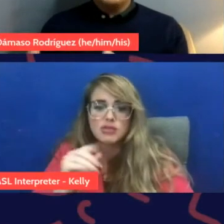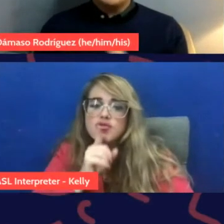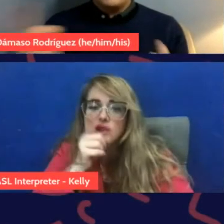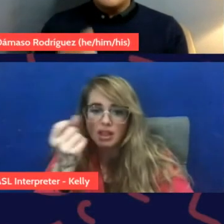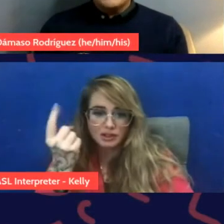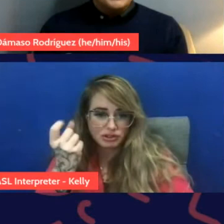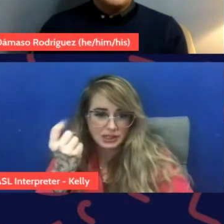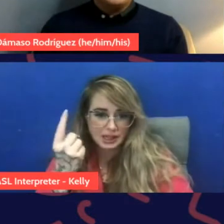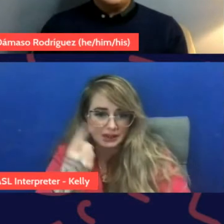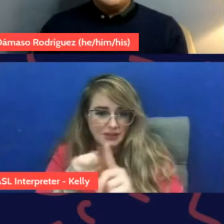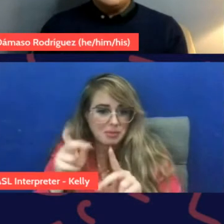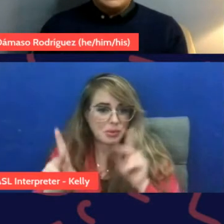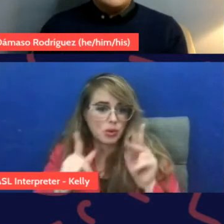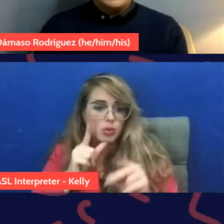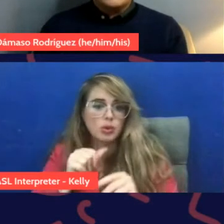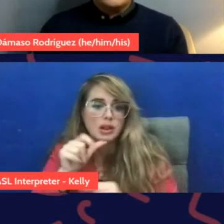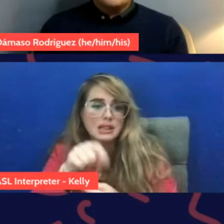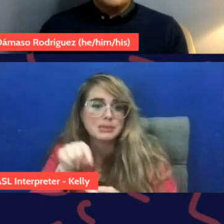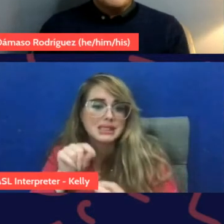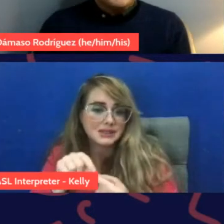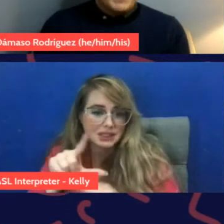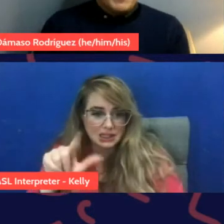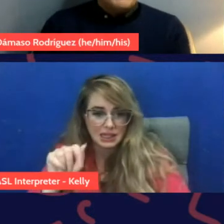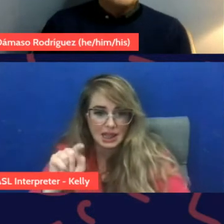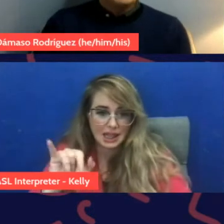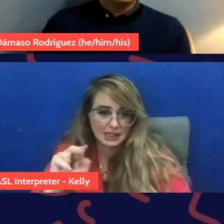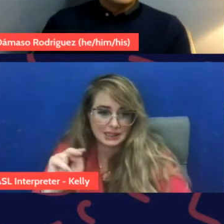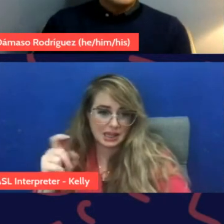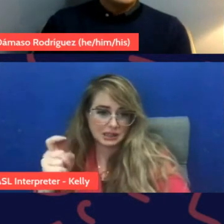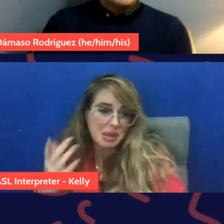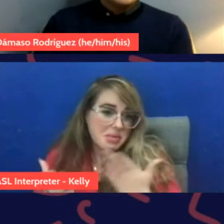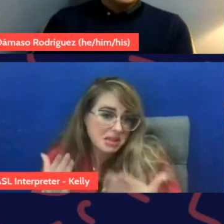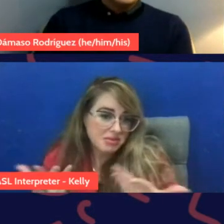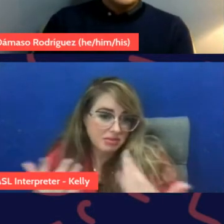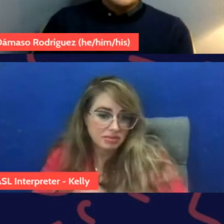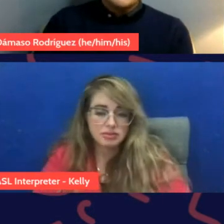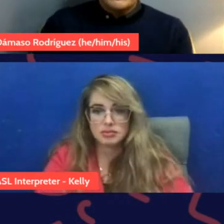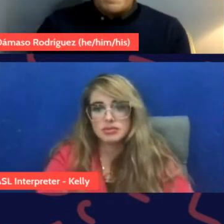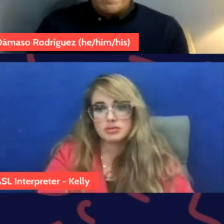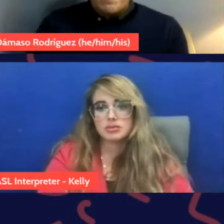from folks that aren't specifically Latinx, maybe. Mm-hmm.